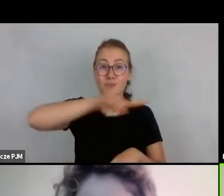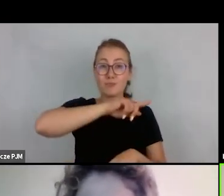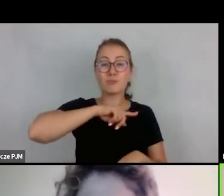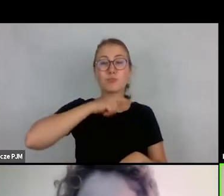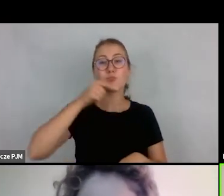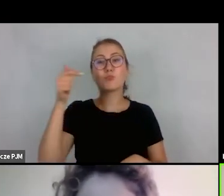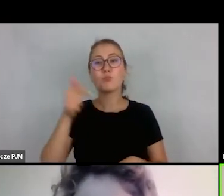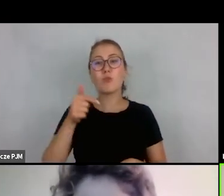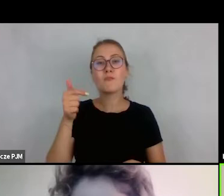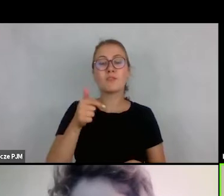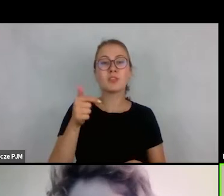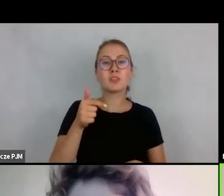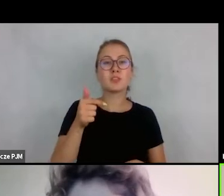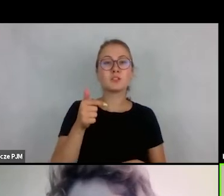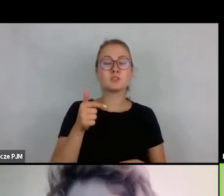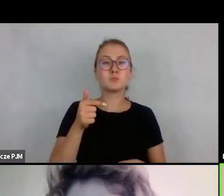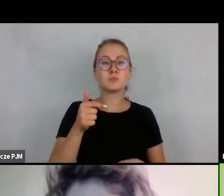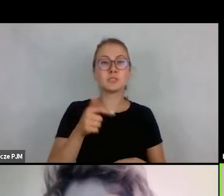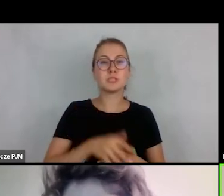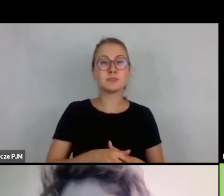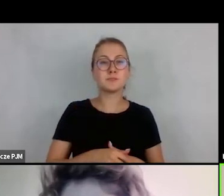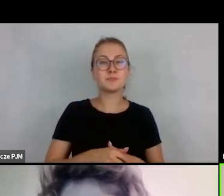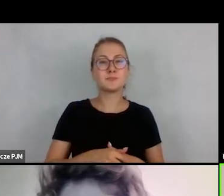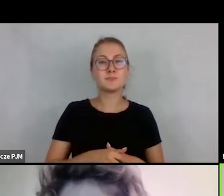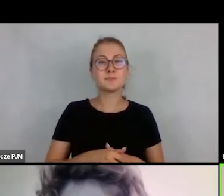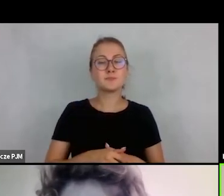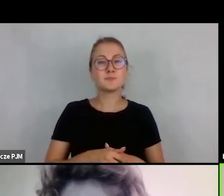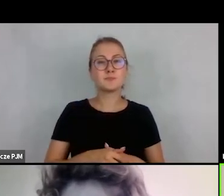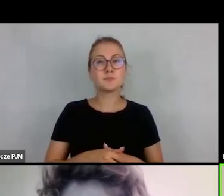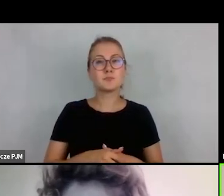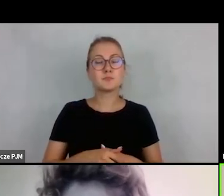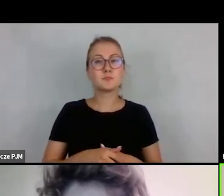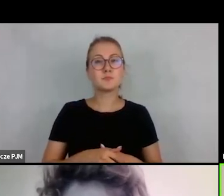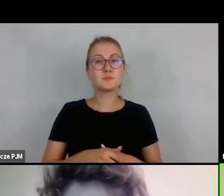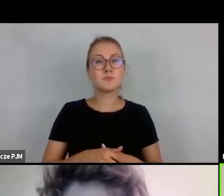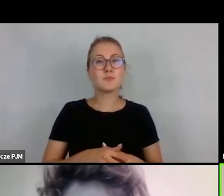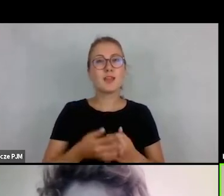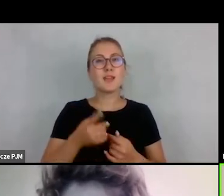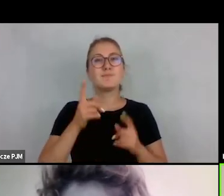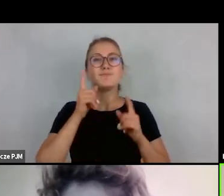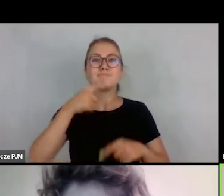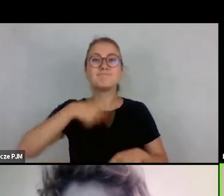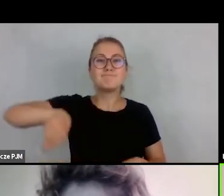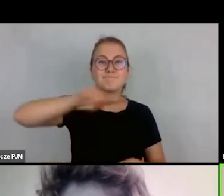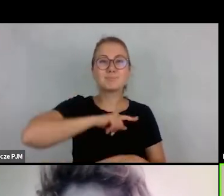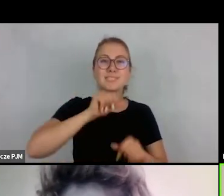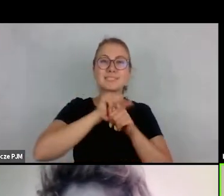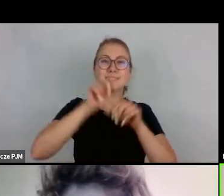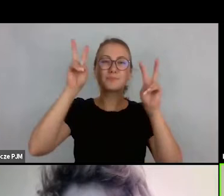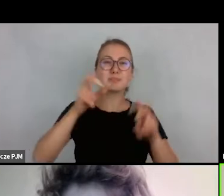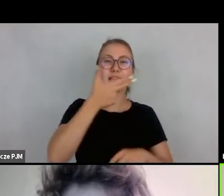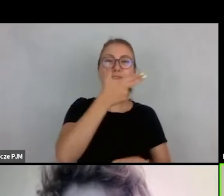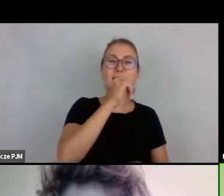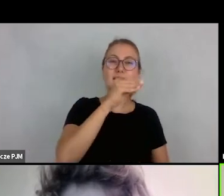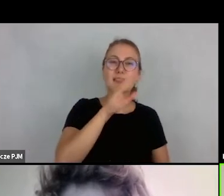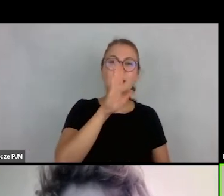but especially. And so when I think about what does it mean to be a